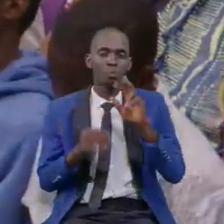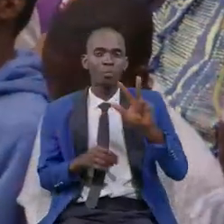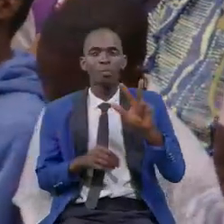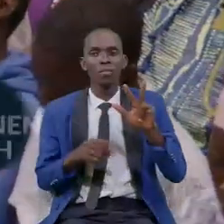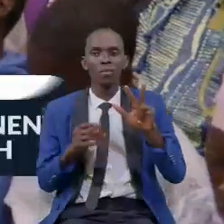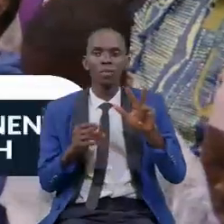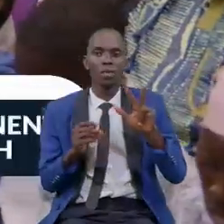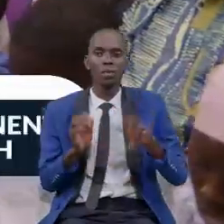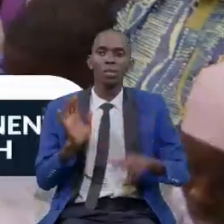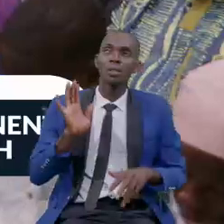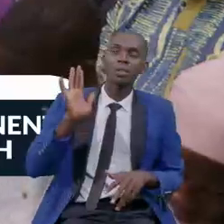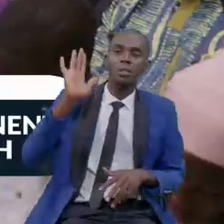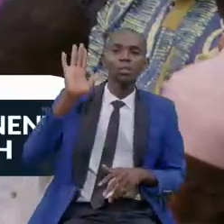enduring